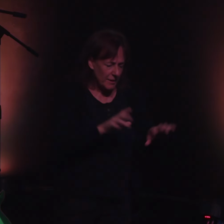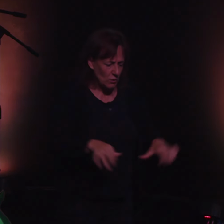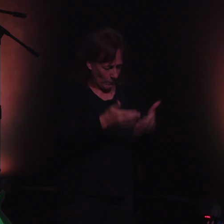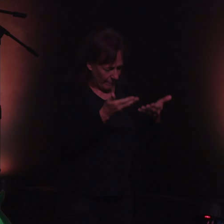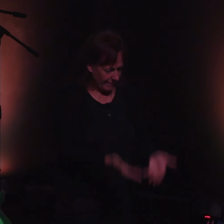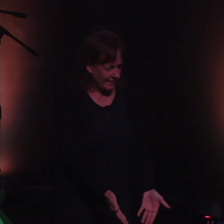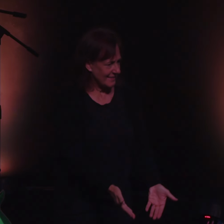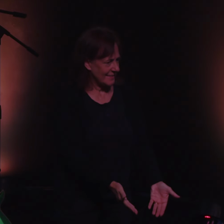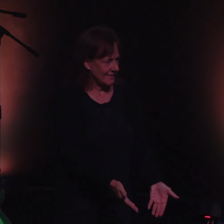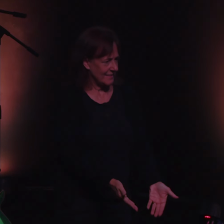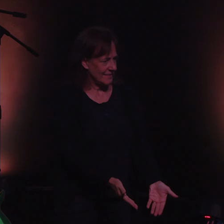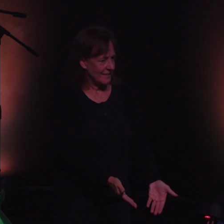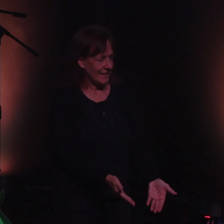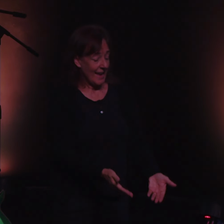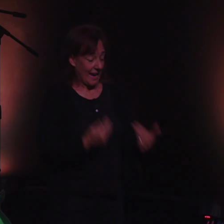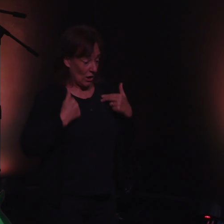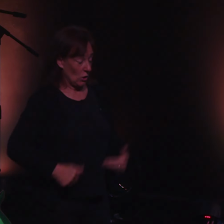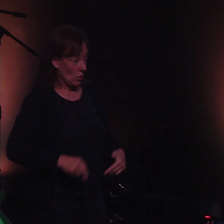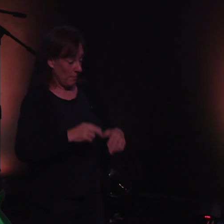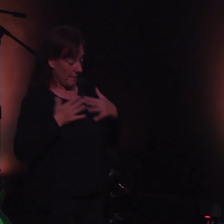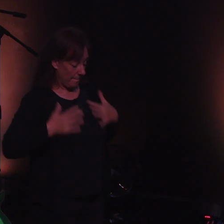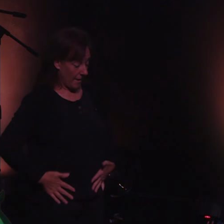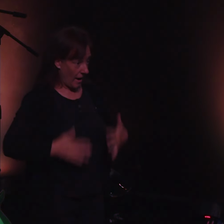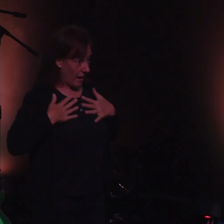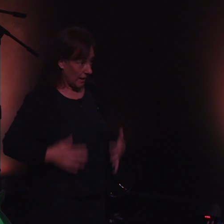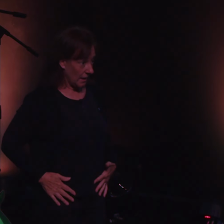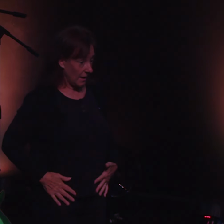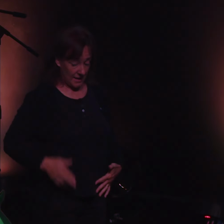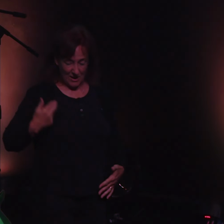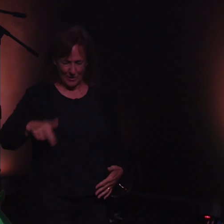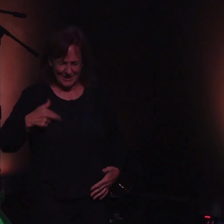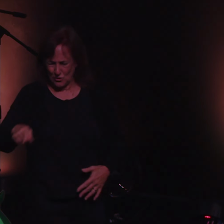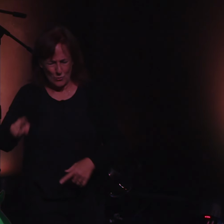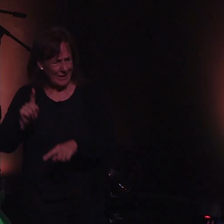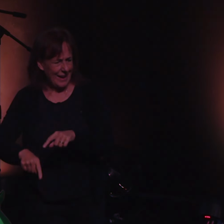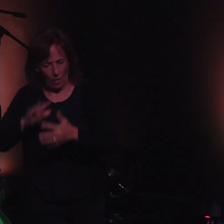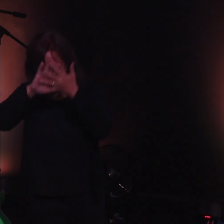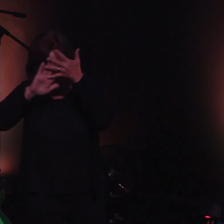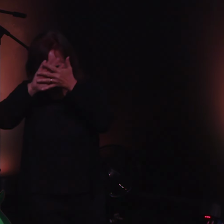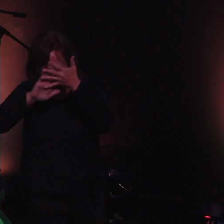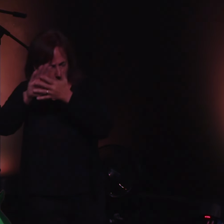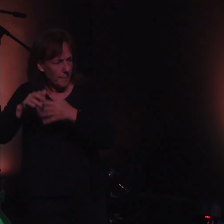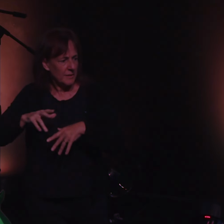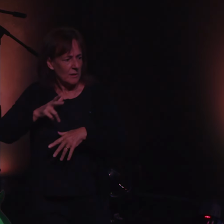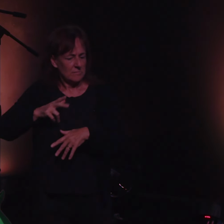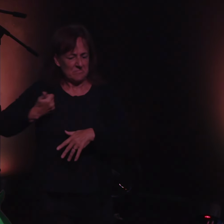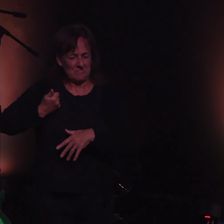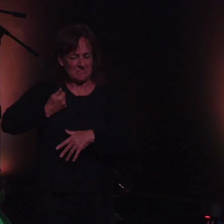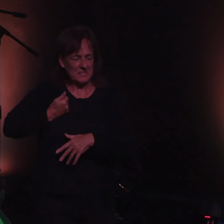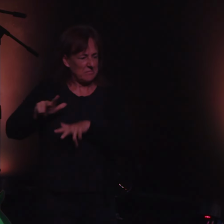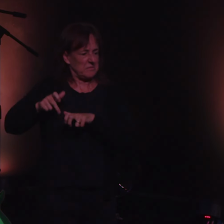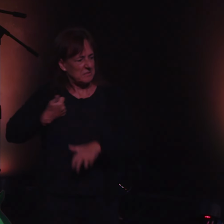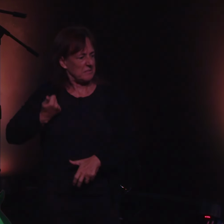this. And in our human form and in our religion, you can't. You're so clouded by yourself and all these things. You need